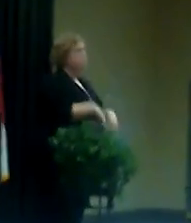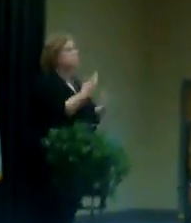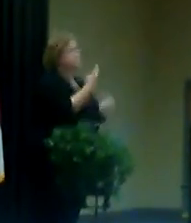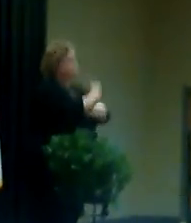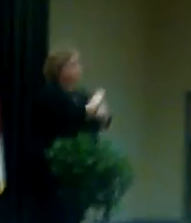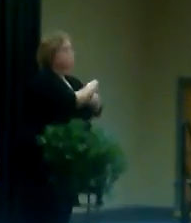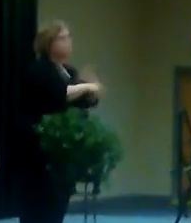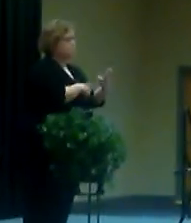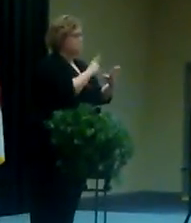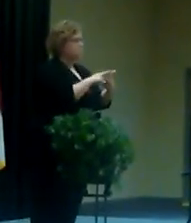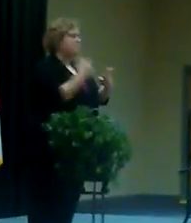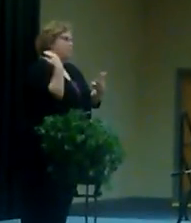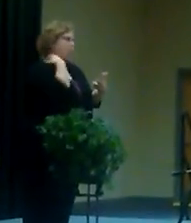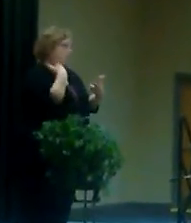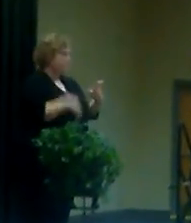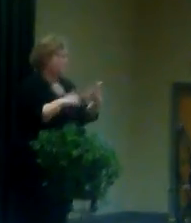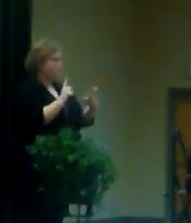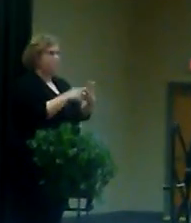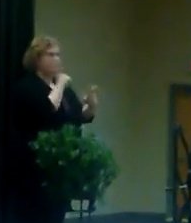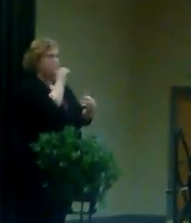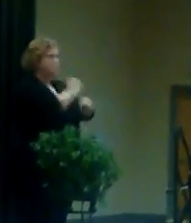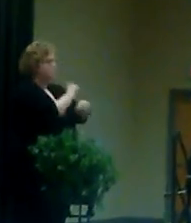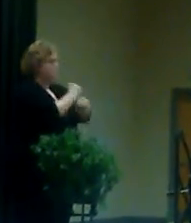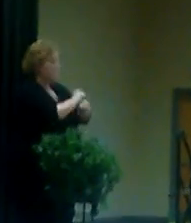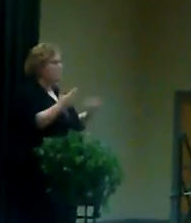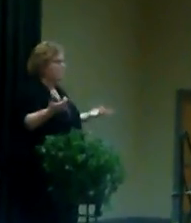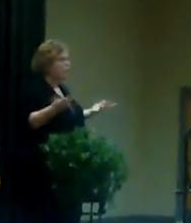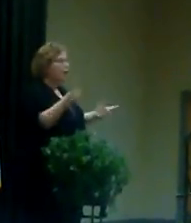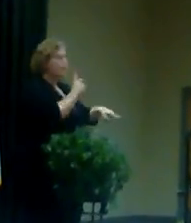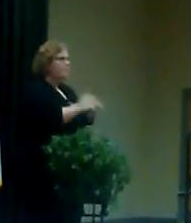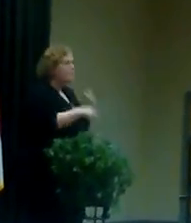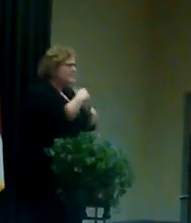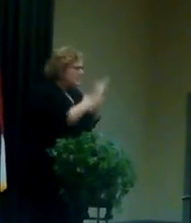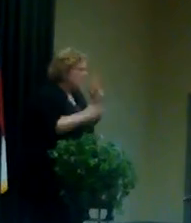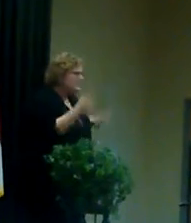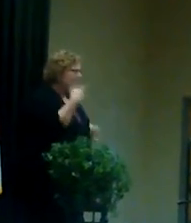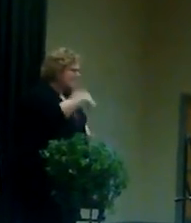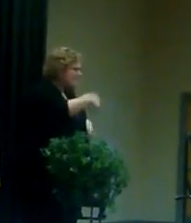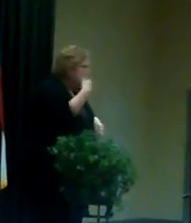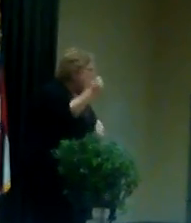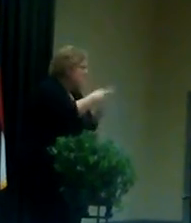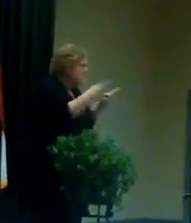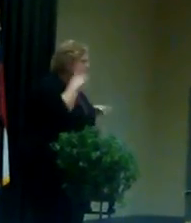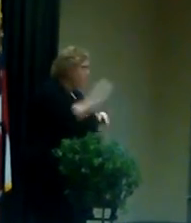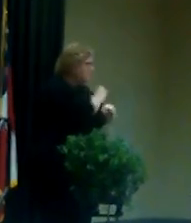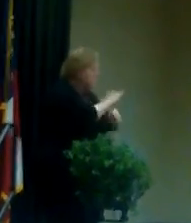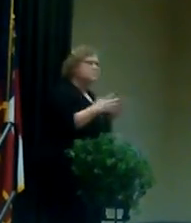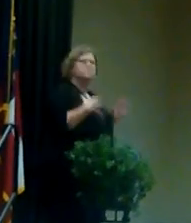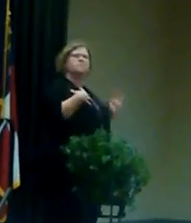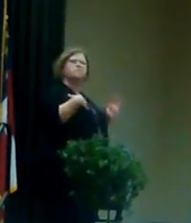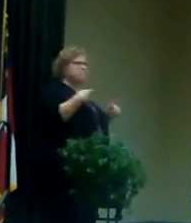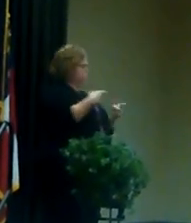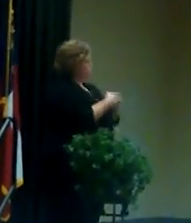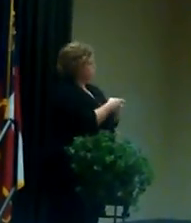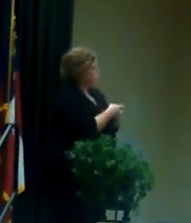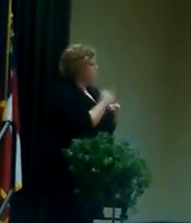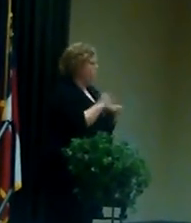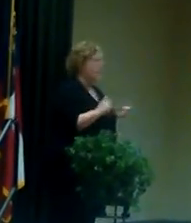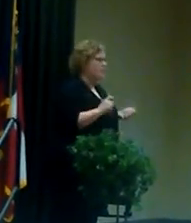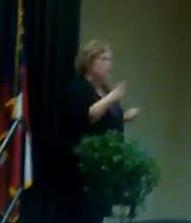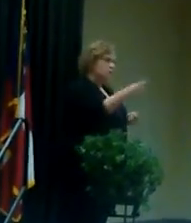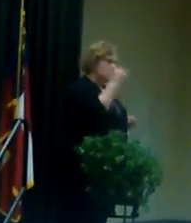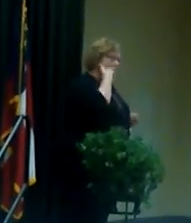a governor in this state that's touting that this is the best place to do business. And I just testified to the EPA. Earlier, you heard that the